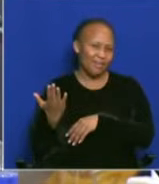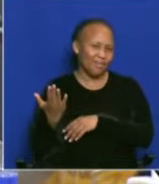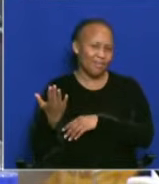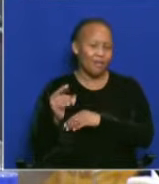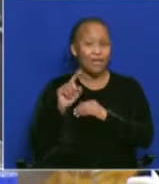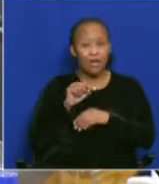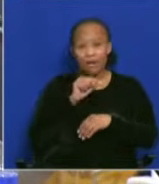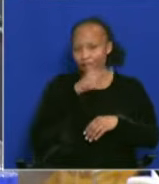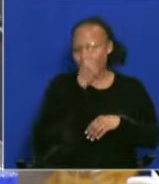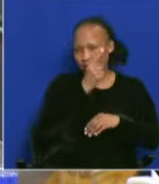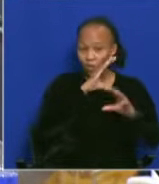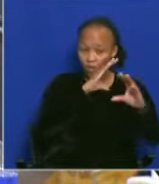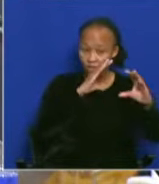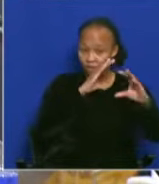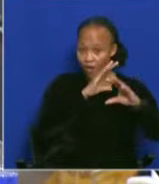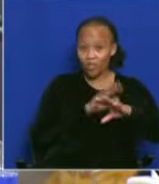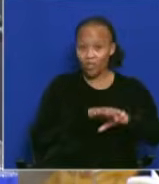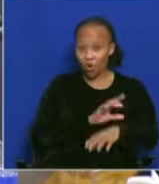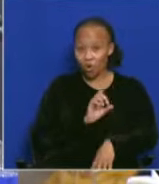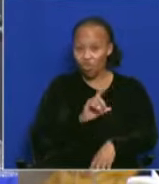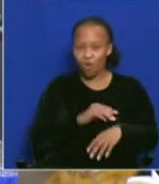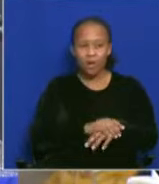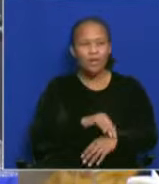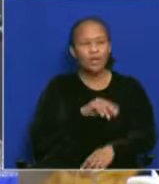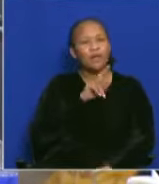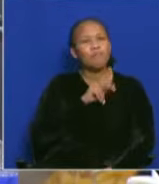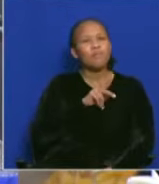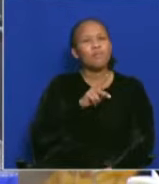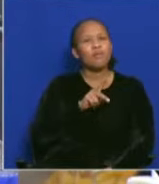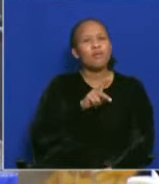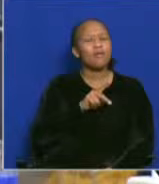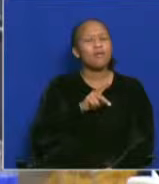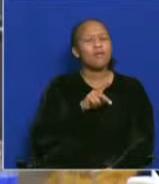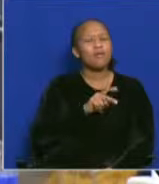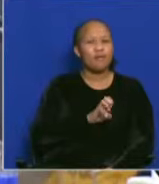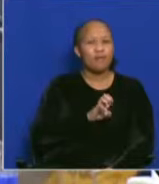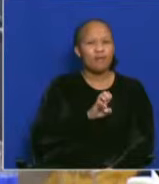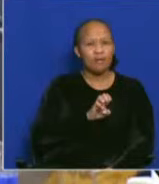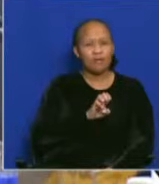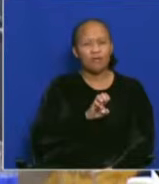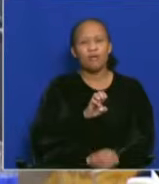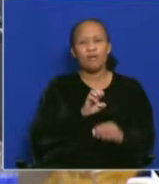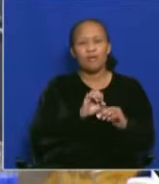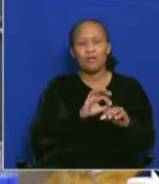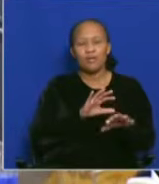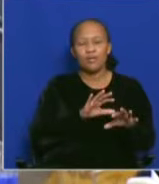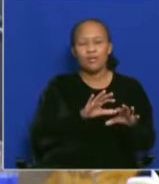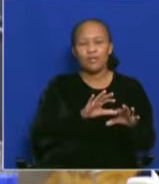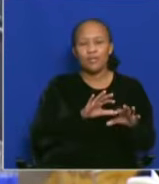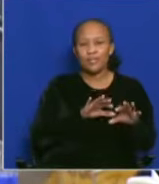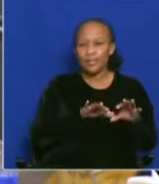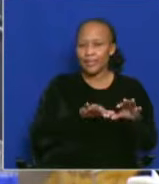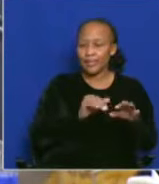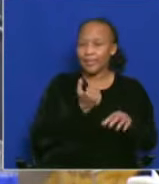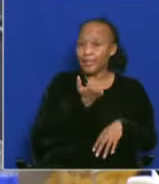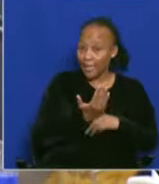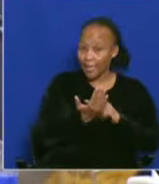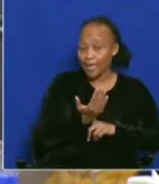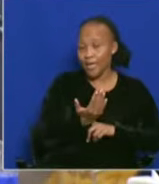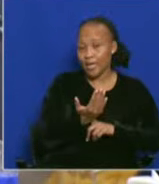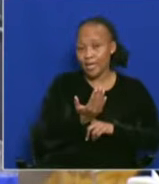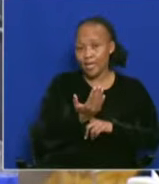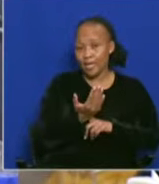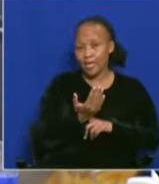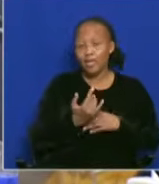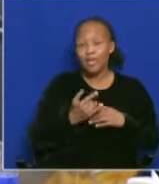the PPE tender, the protective equipment, personal protective equipment. It was during the time